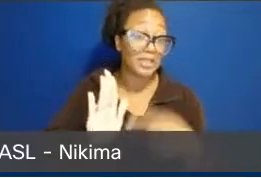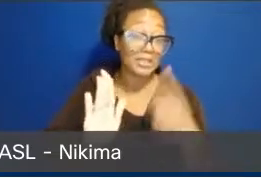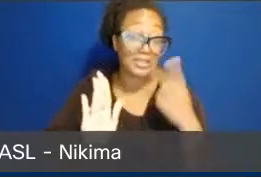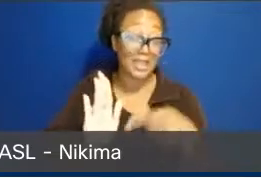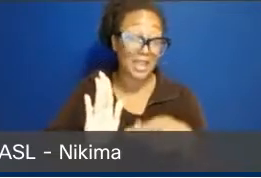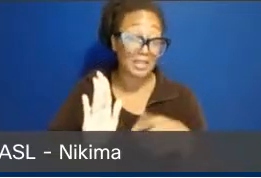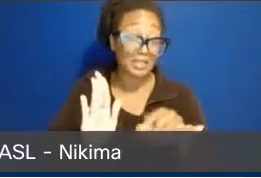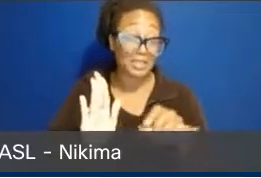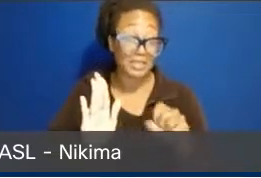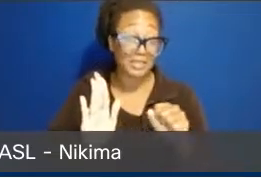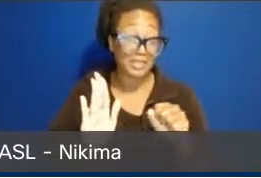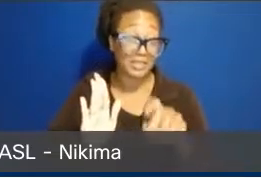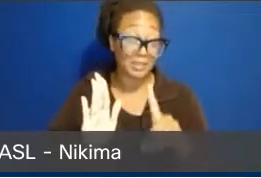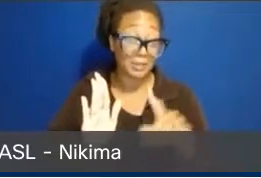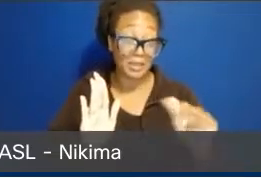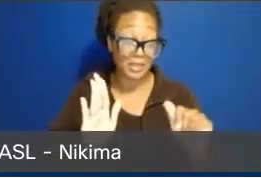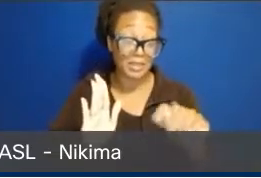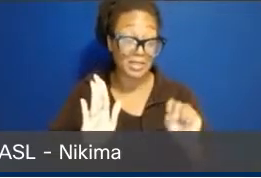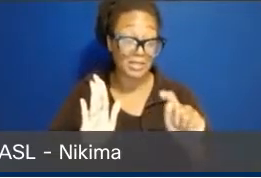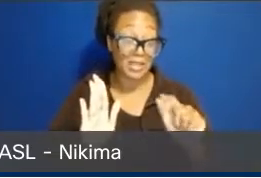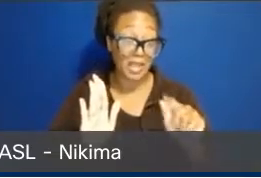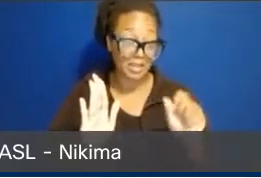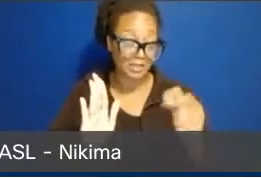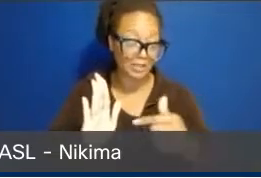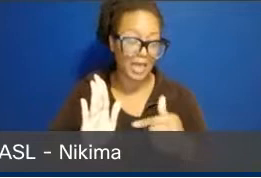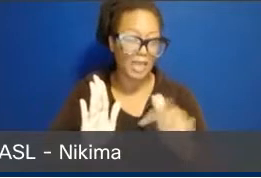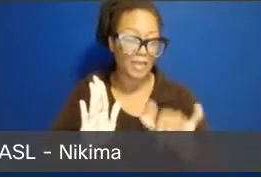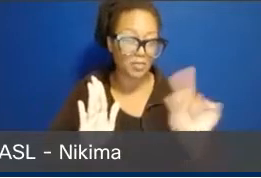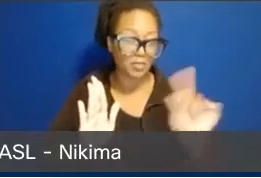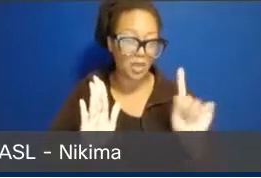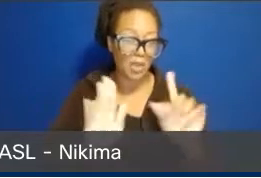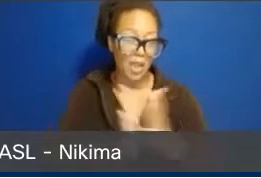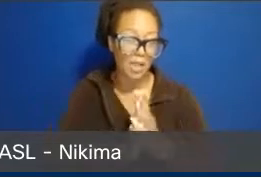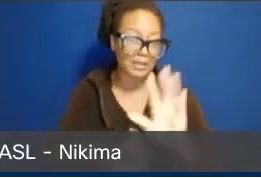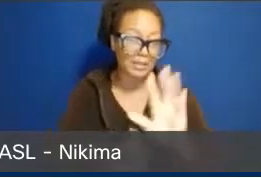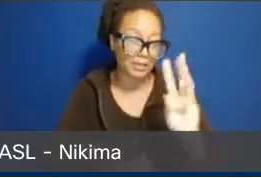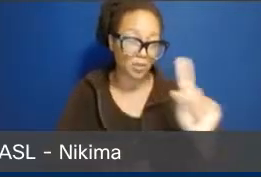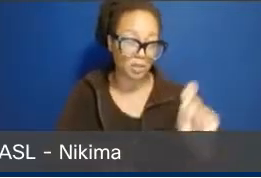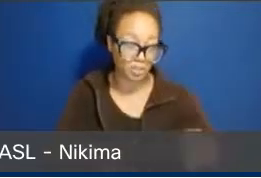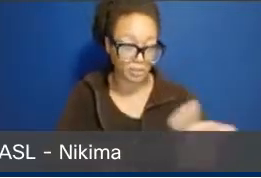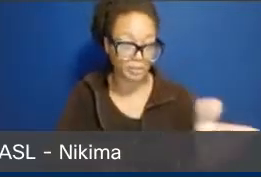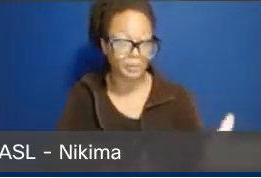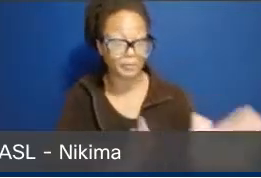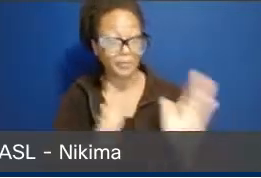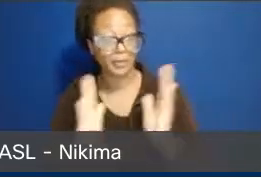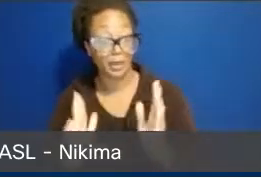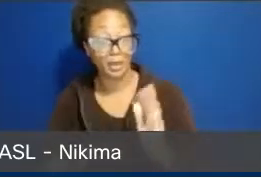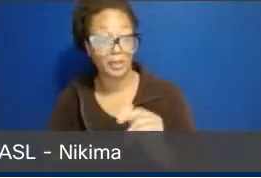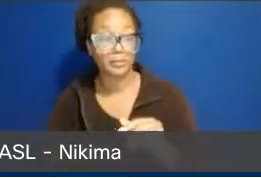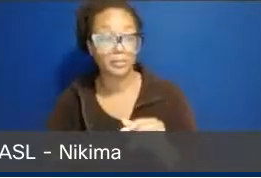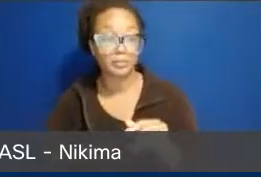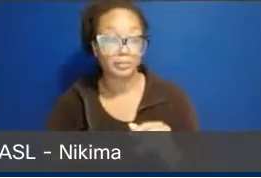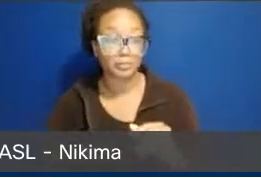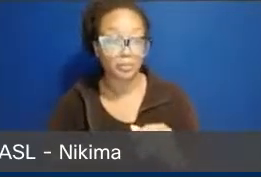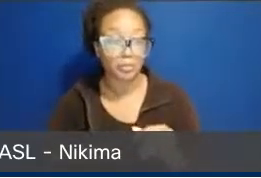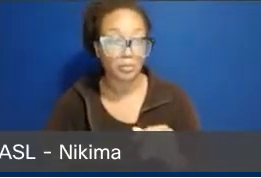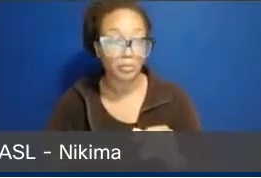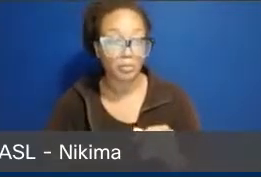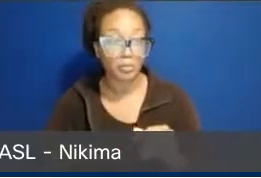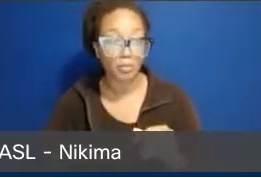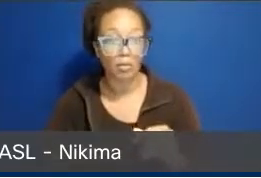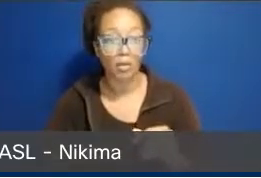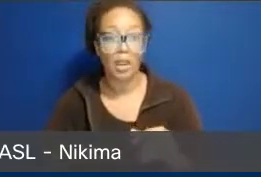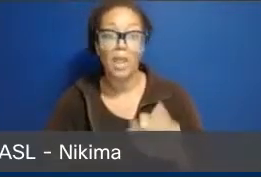relating to disability. We have housing characteristics and economic characteristics. The thing is